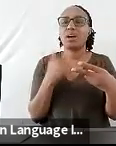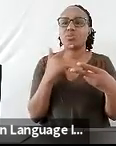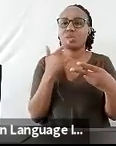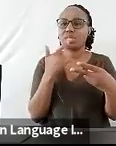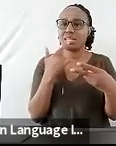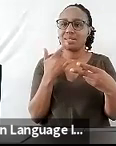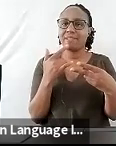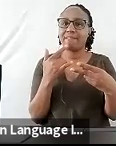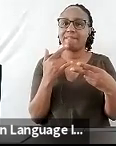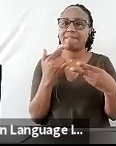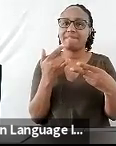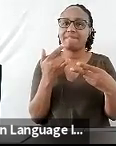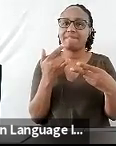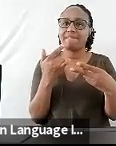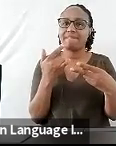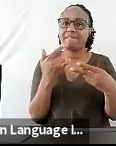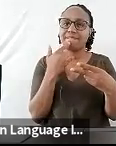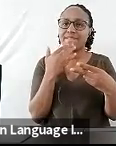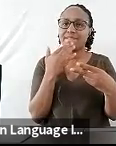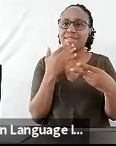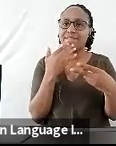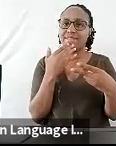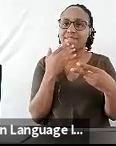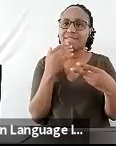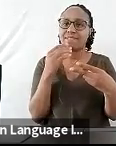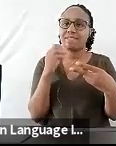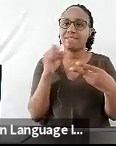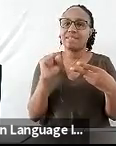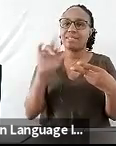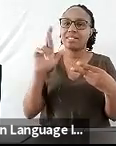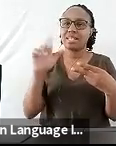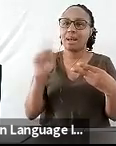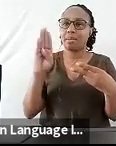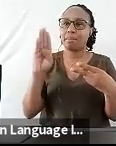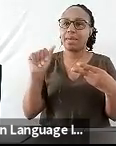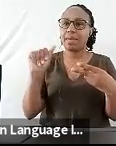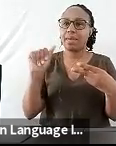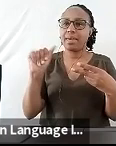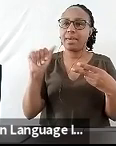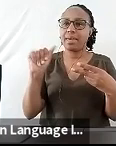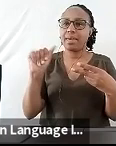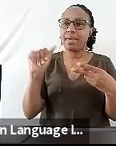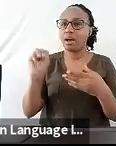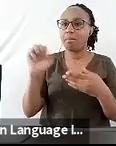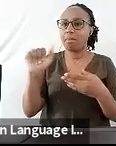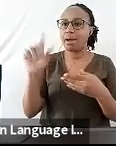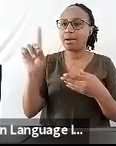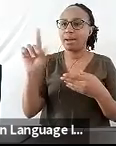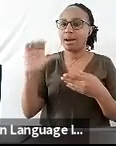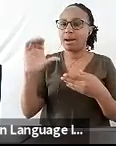Ansira Bay in Madagascar. It's in the middle of the island, and there's a lake called Lac